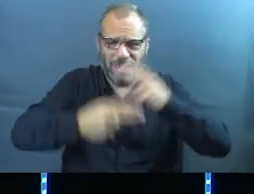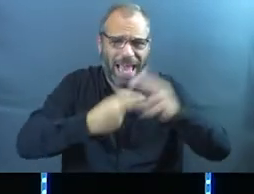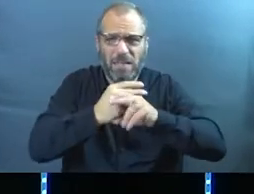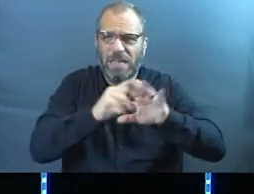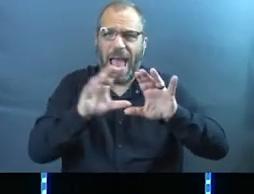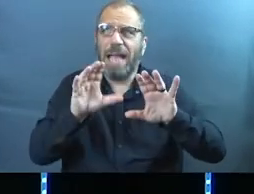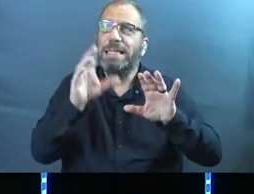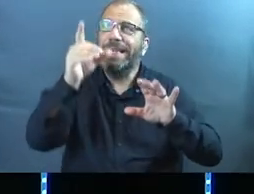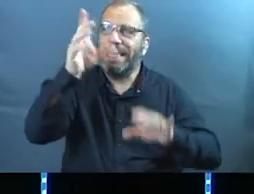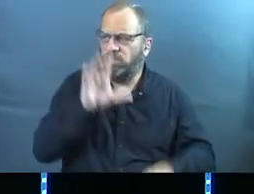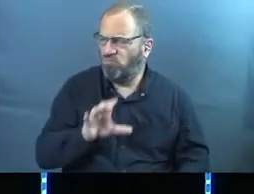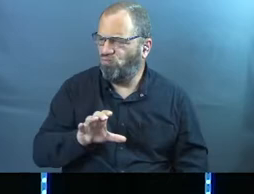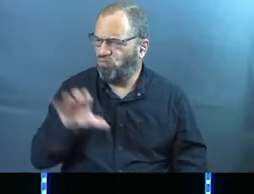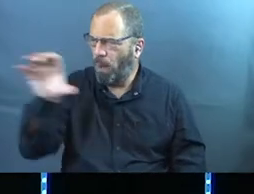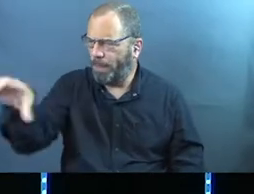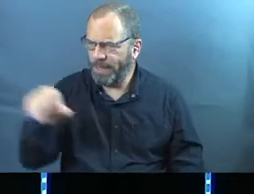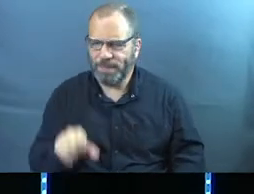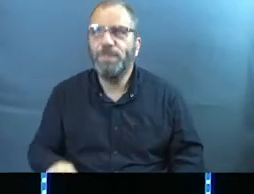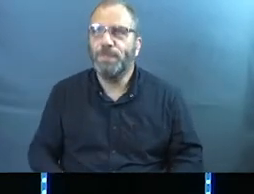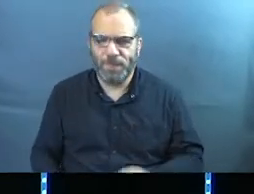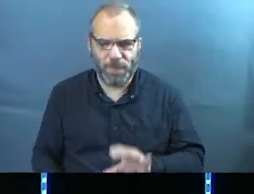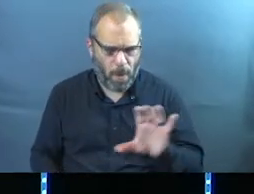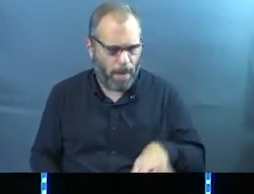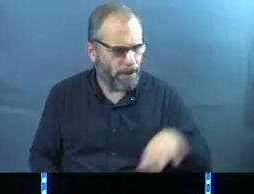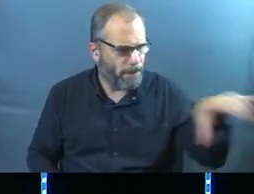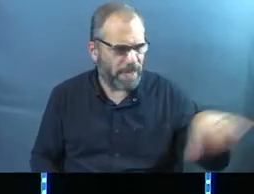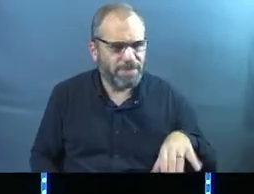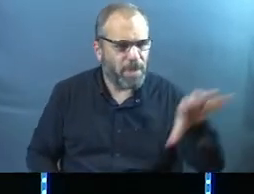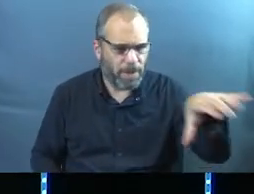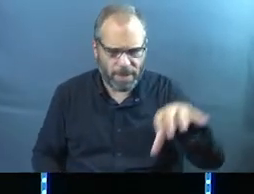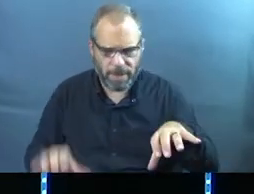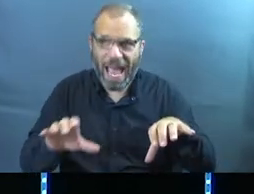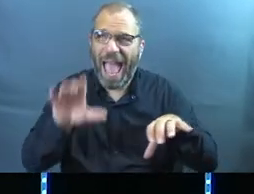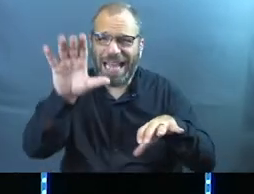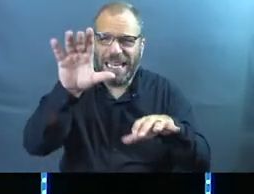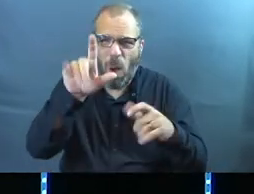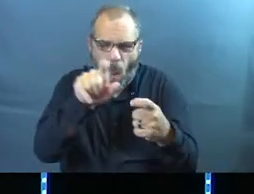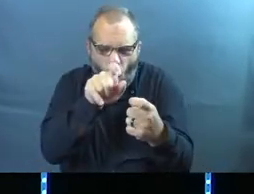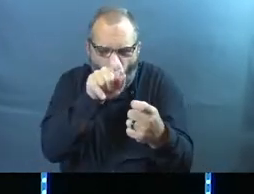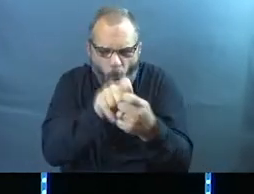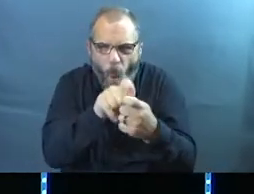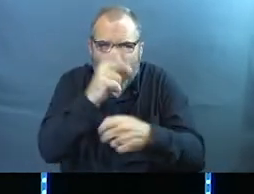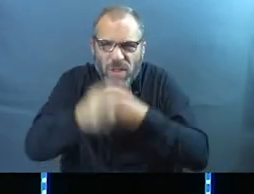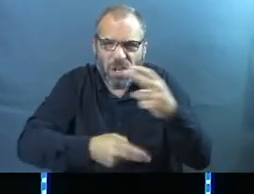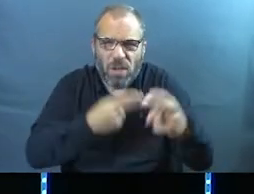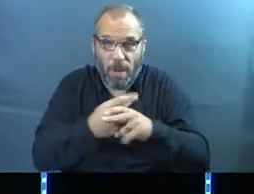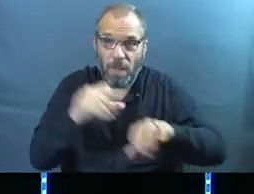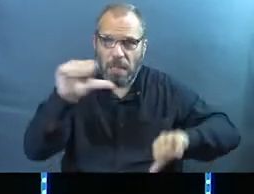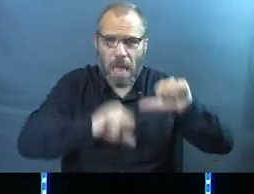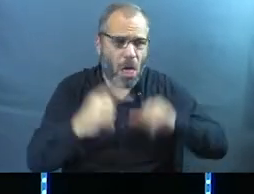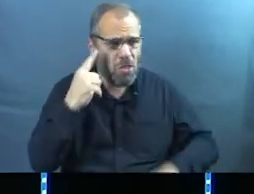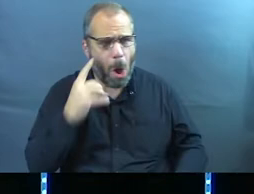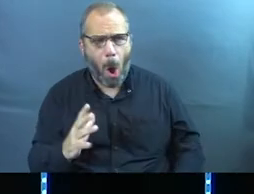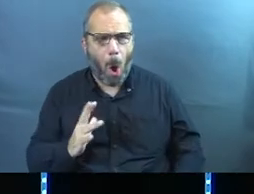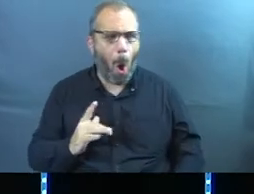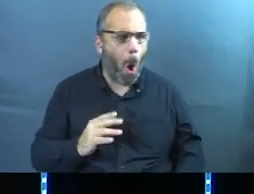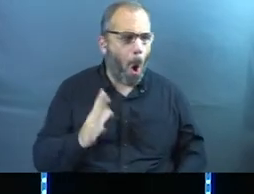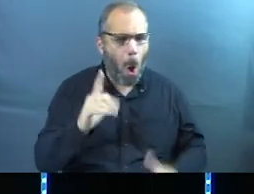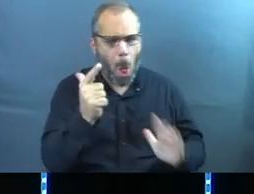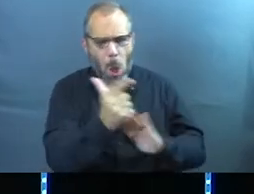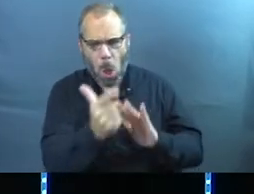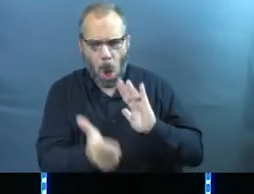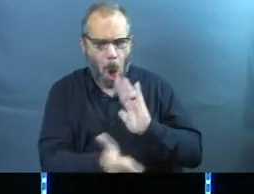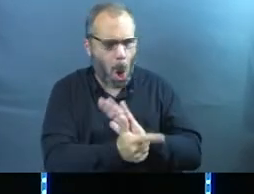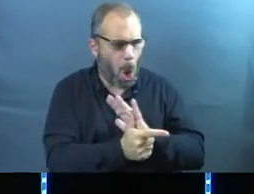placed them exactly where he wanted them to be? He's the one who fine-tuned this universe. Scientists think that they've got the laws